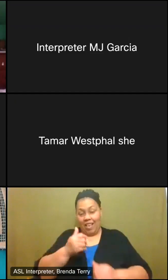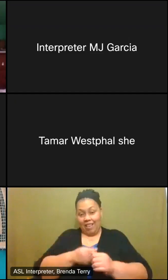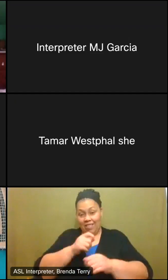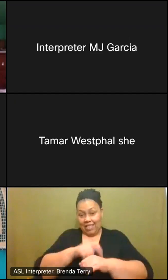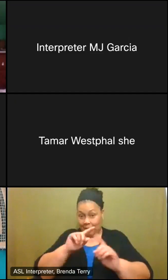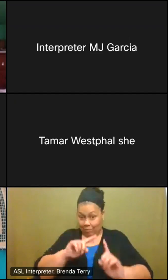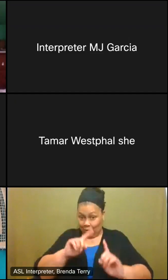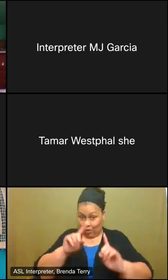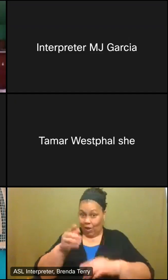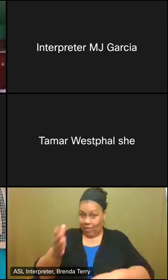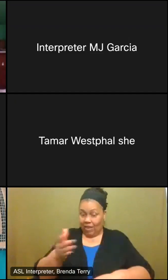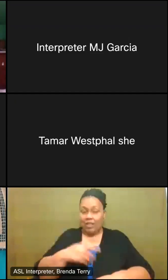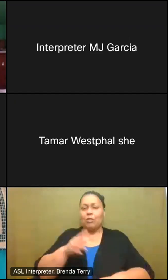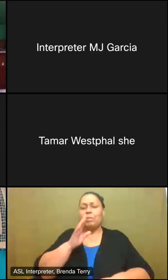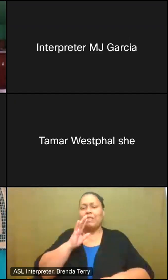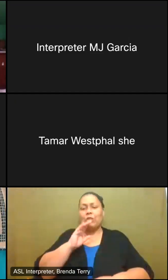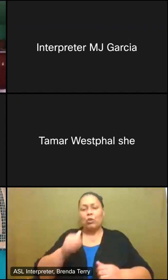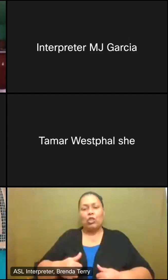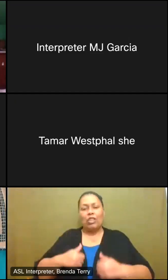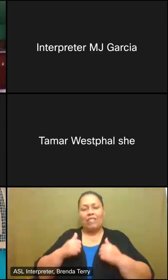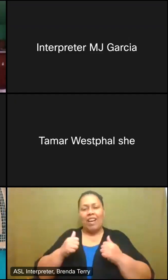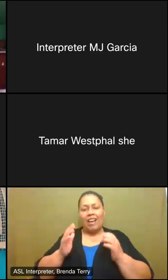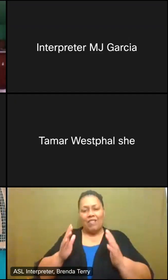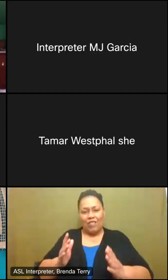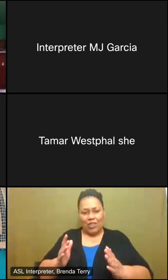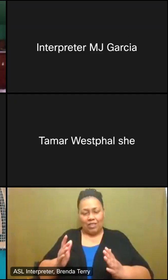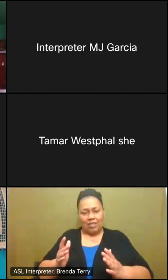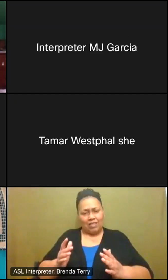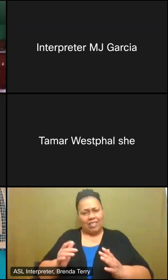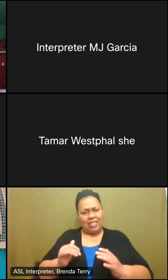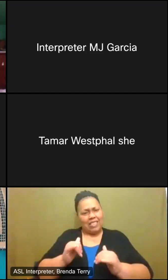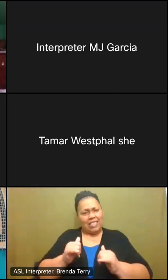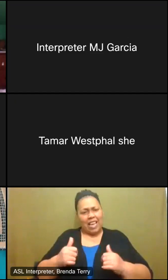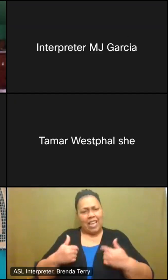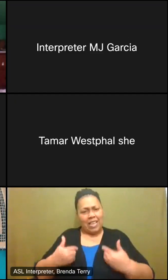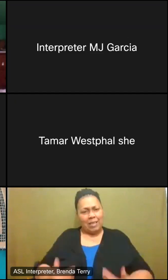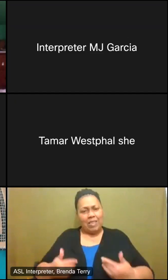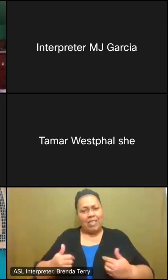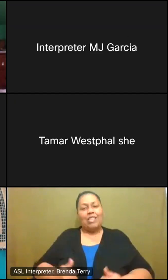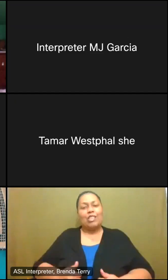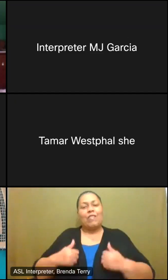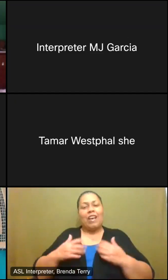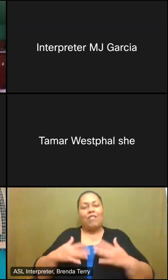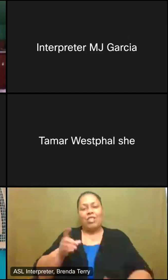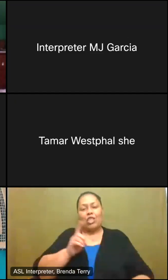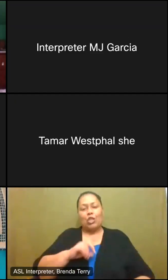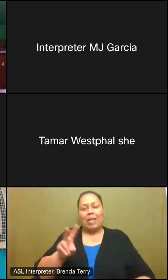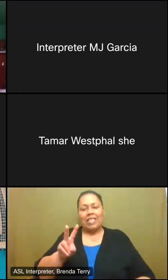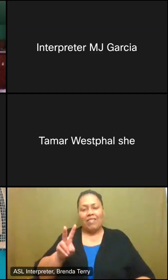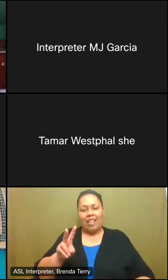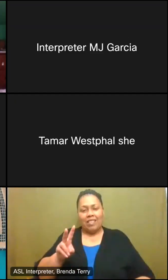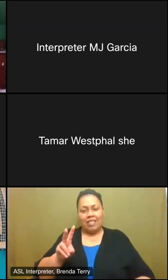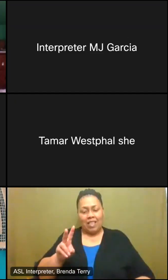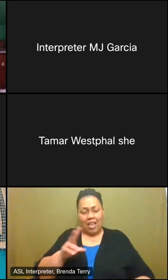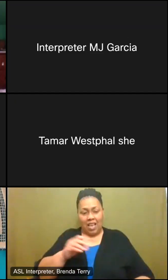you speak to survivors, as I am a survivor of domestic violence. And it was